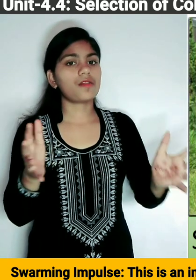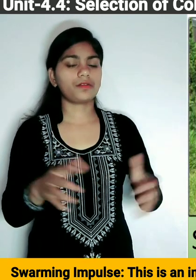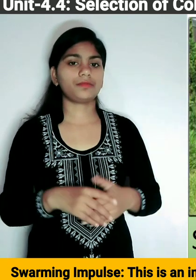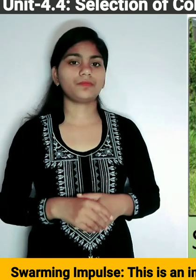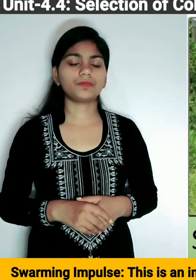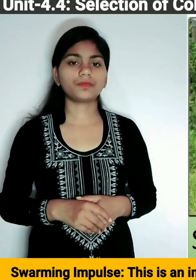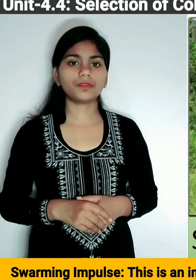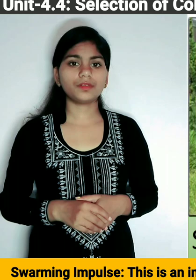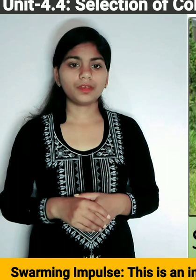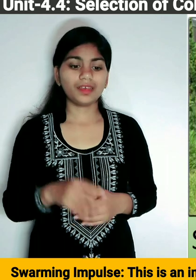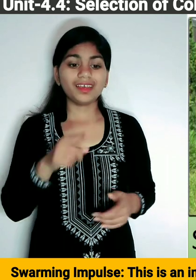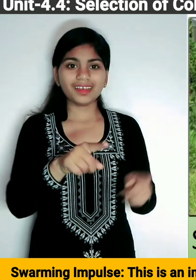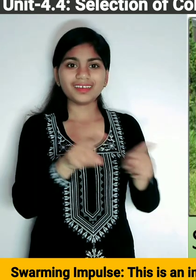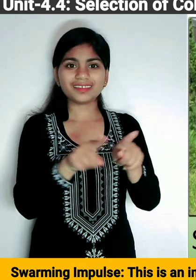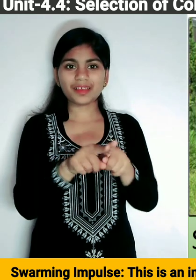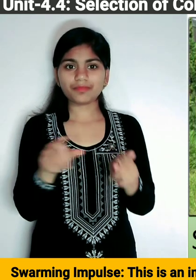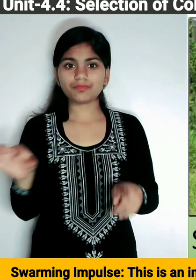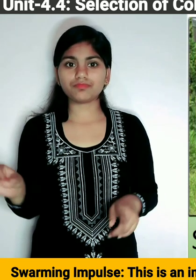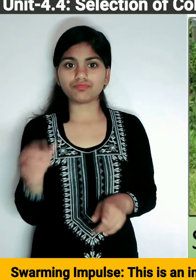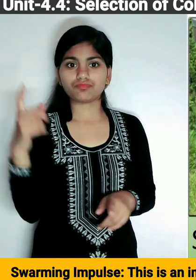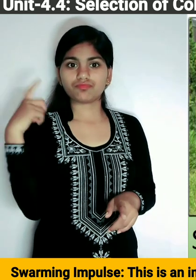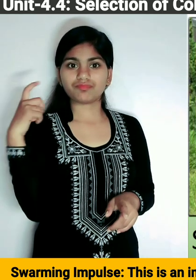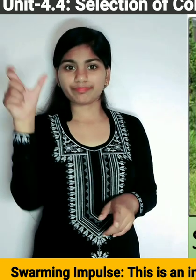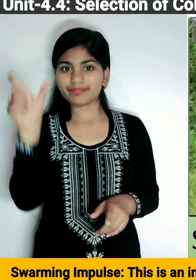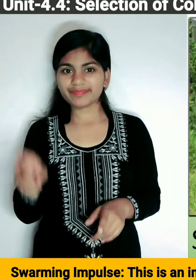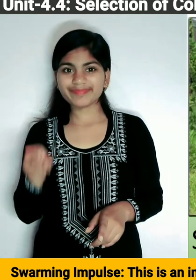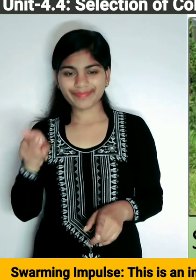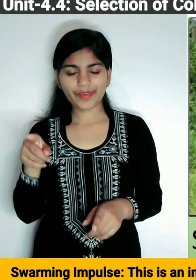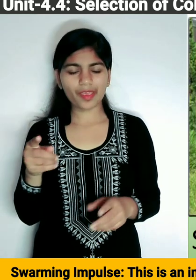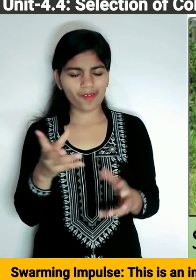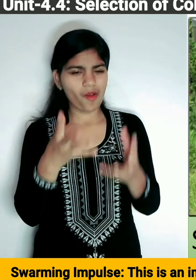for mass rearing of queen bees.